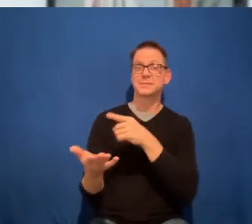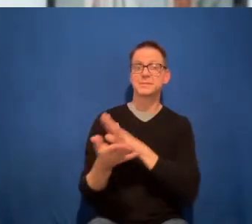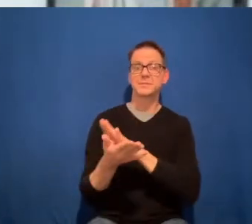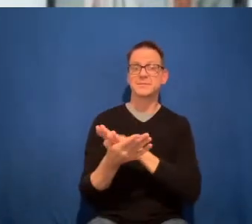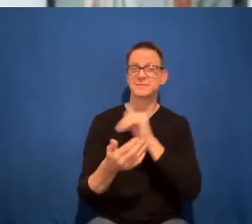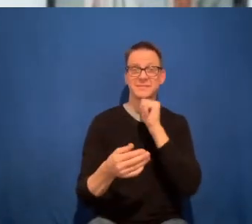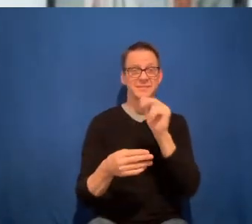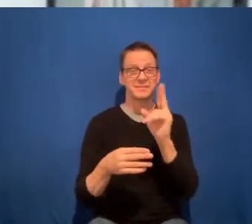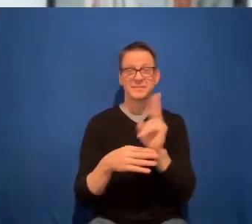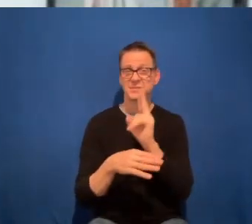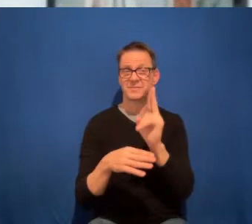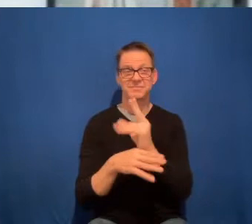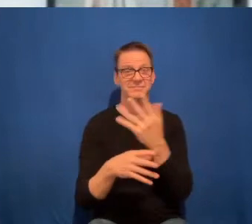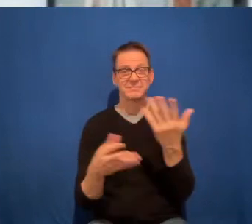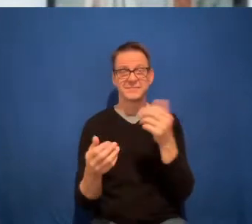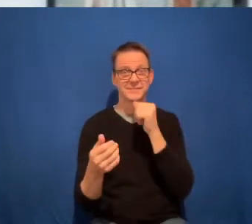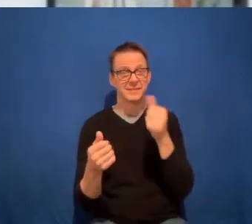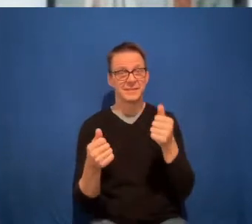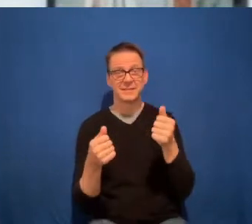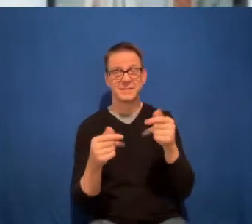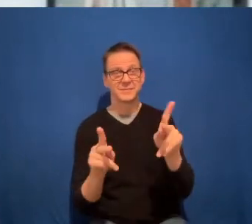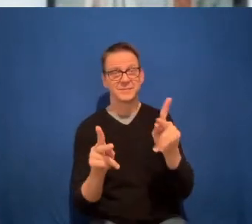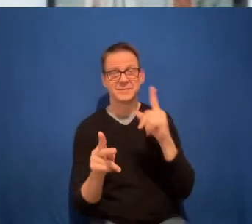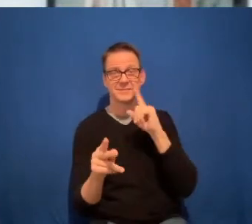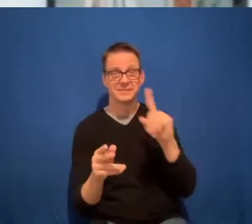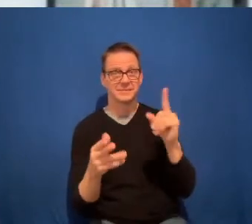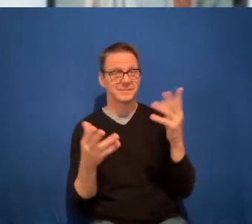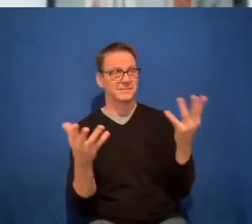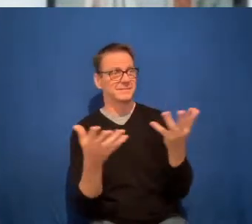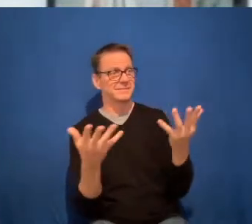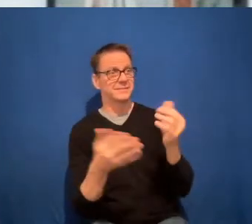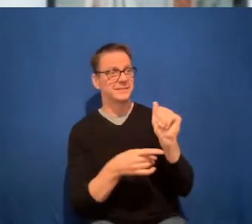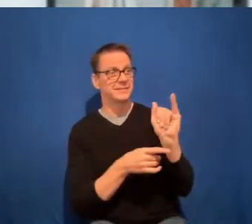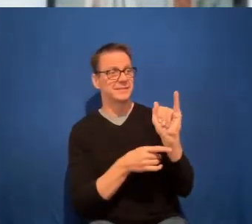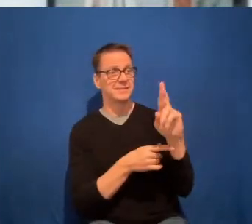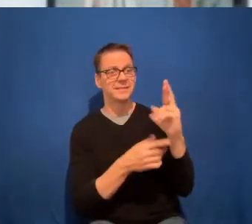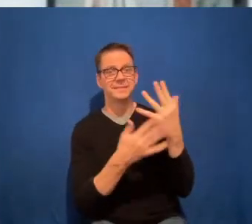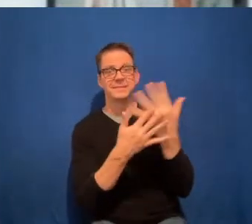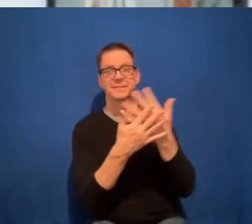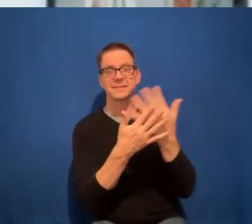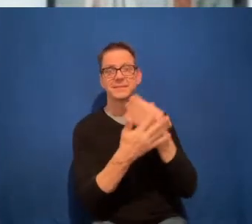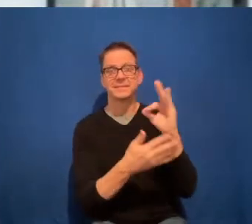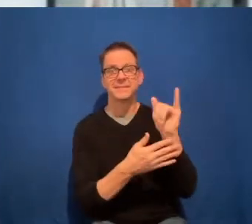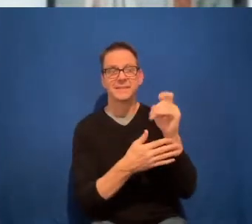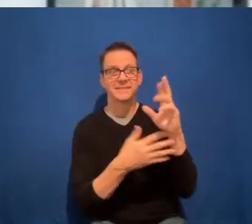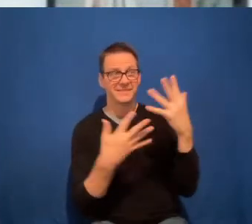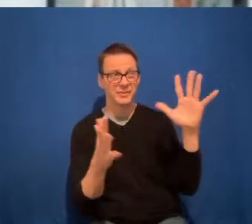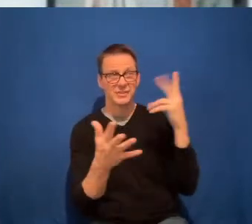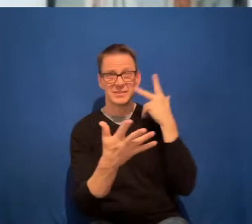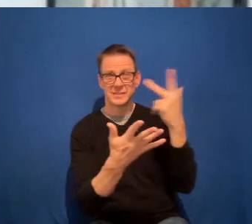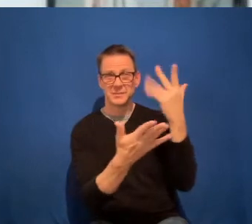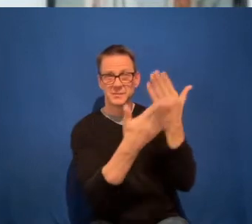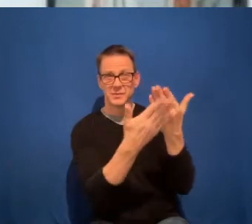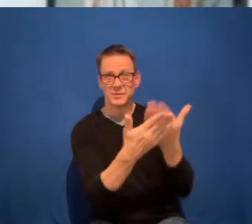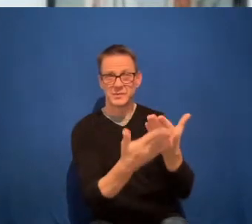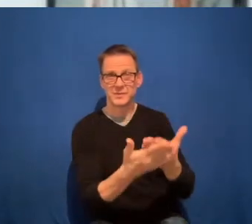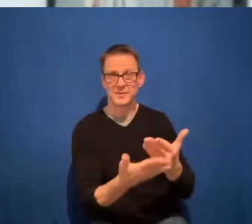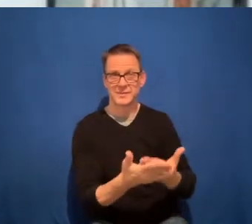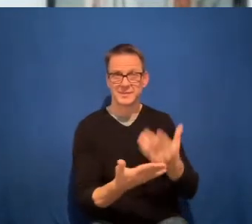from the CDC and ASHRAE that these are really important tools to use to decrease the viral load in those spaces.